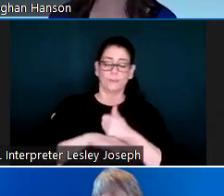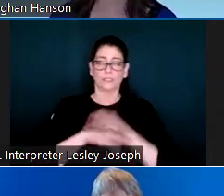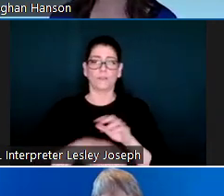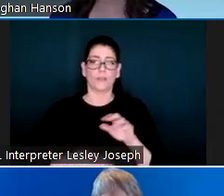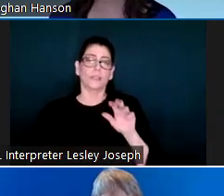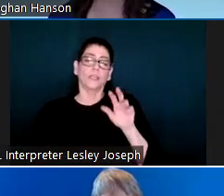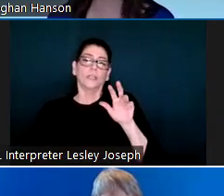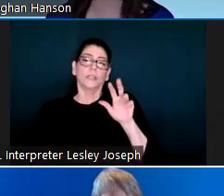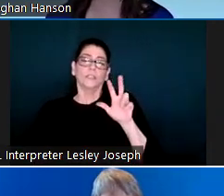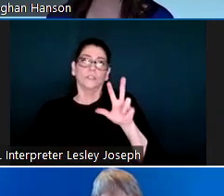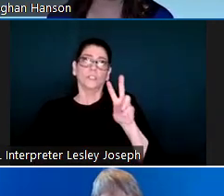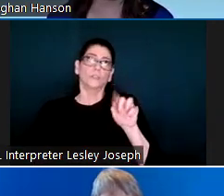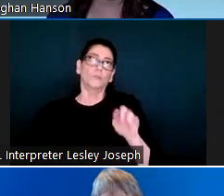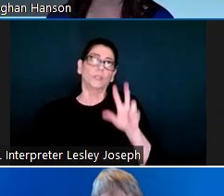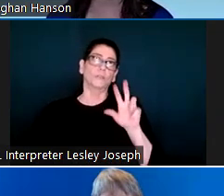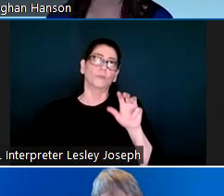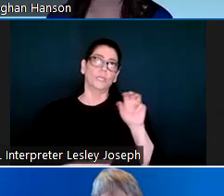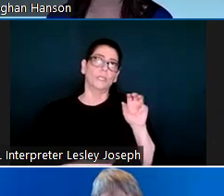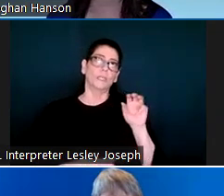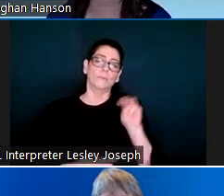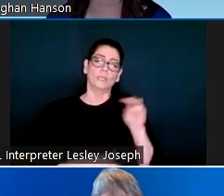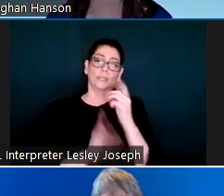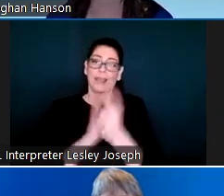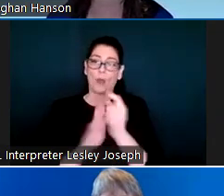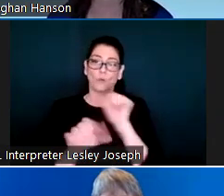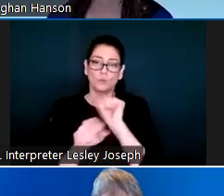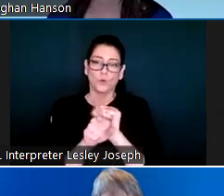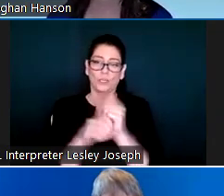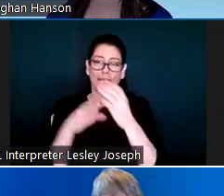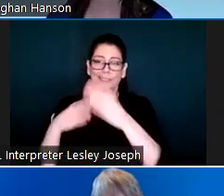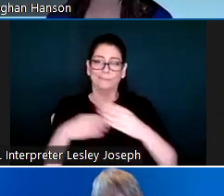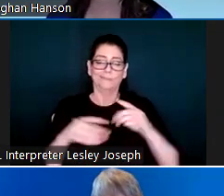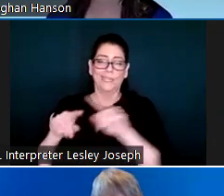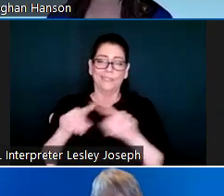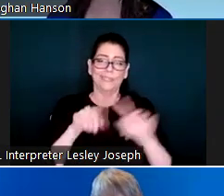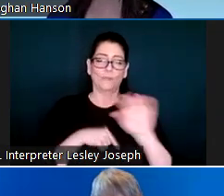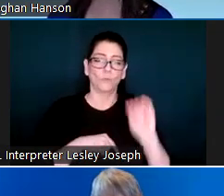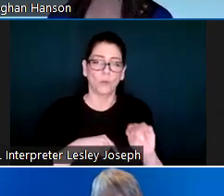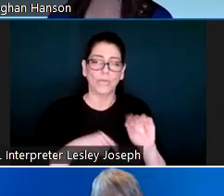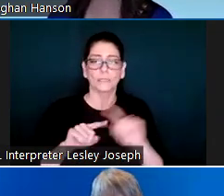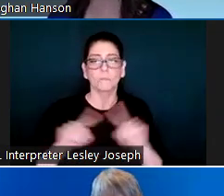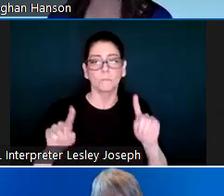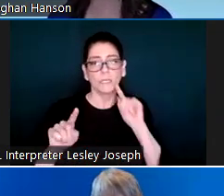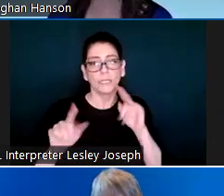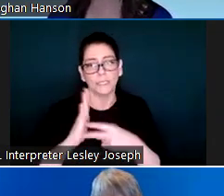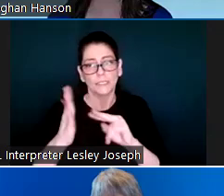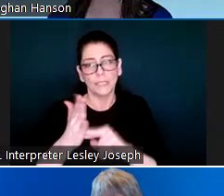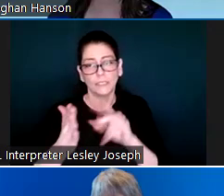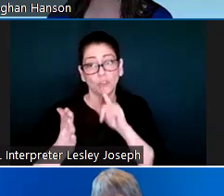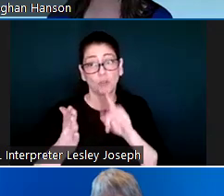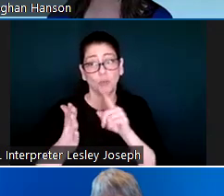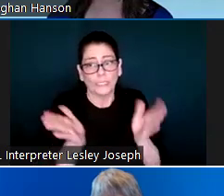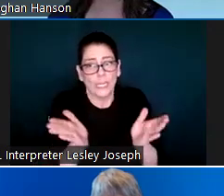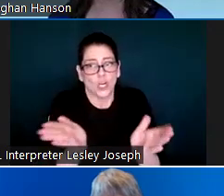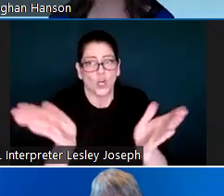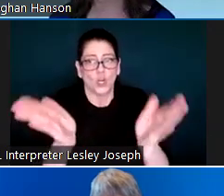hours worked. And it's broken out into different rates, but it's intended that way to really encourage